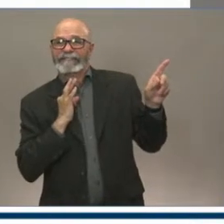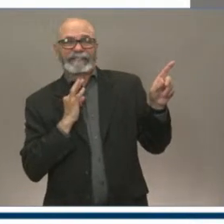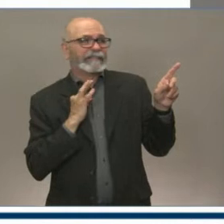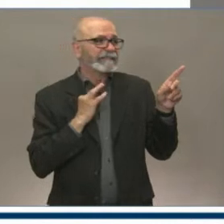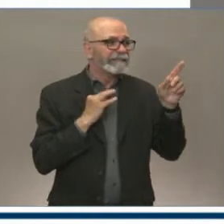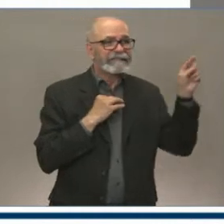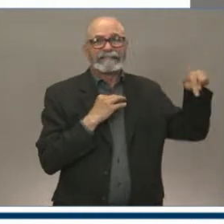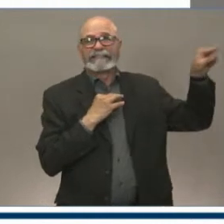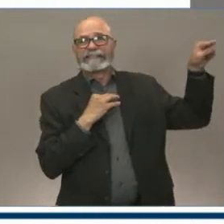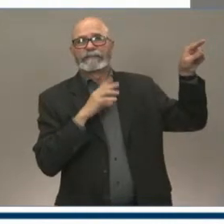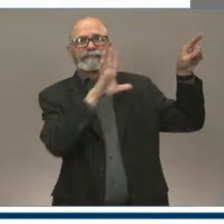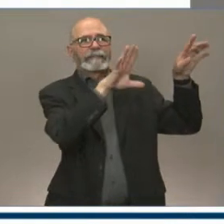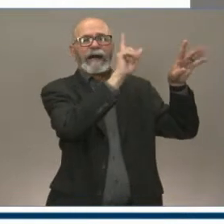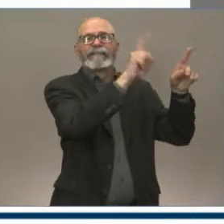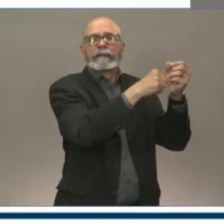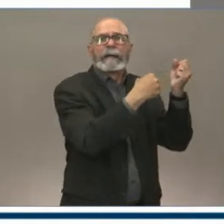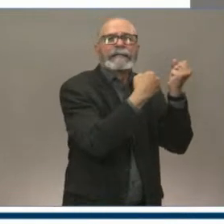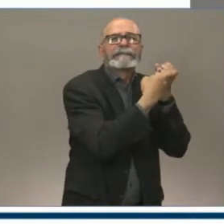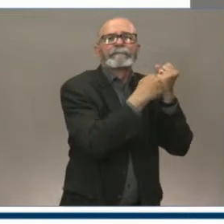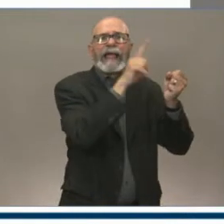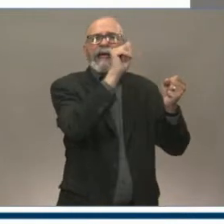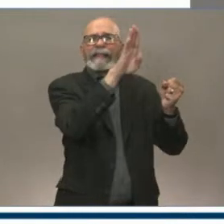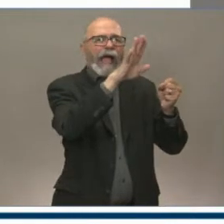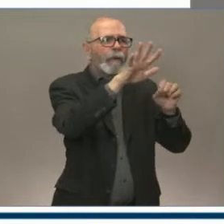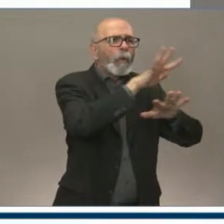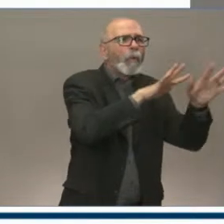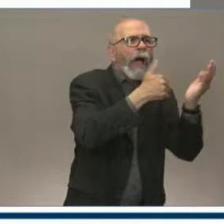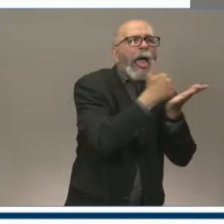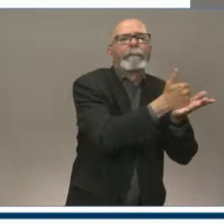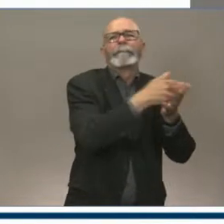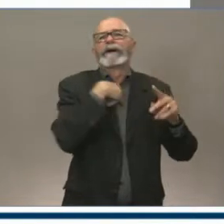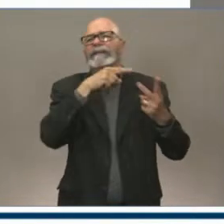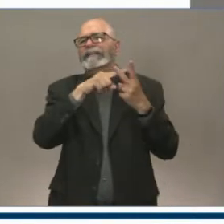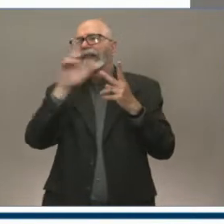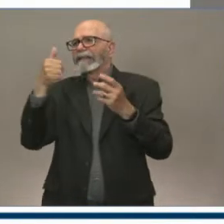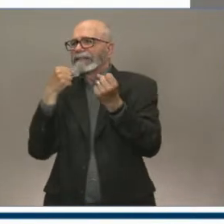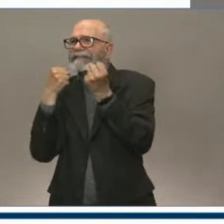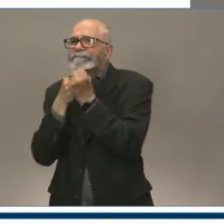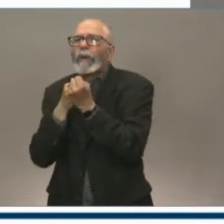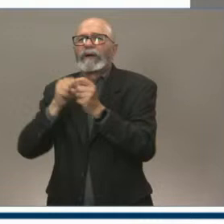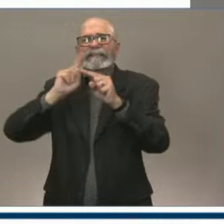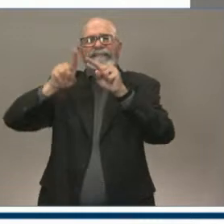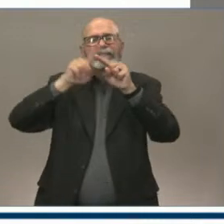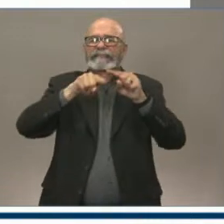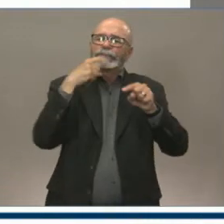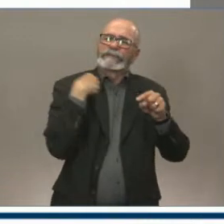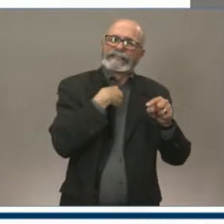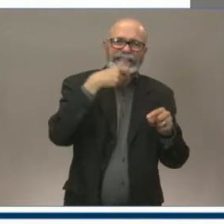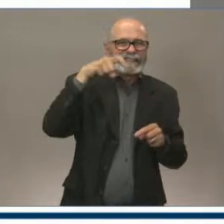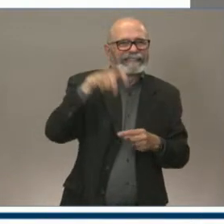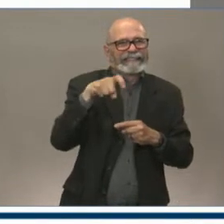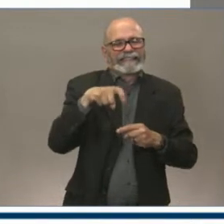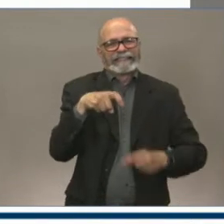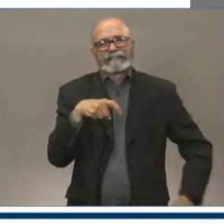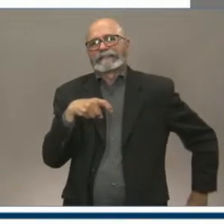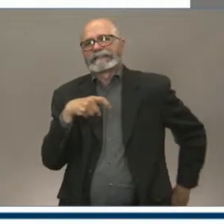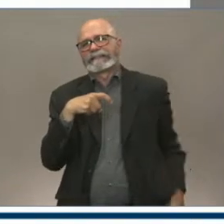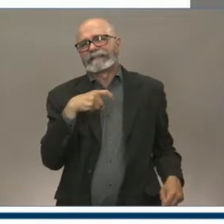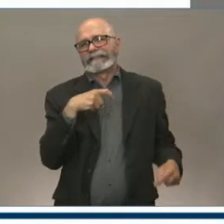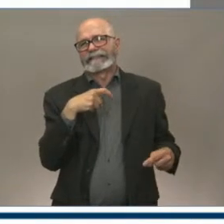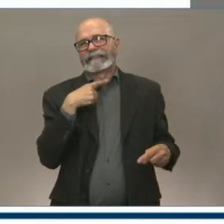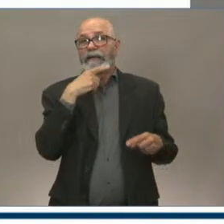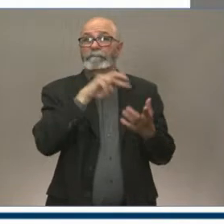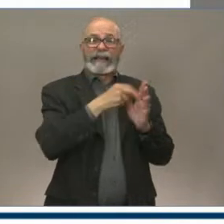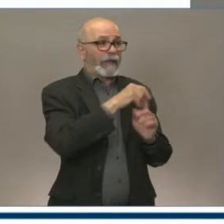to support testing, and those important functions across the province. So yes, we are bringing down work in other parts of the